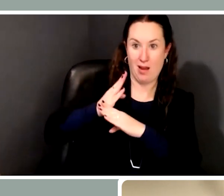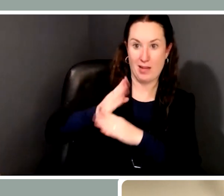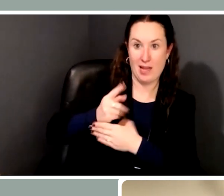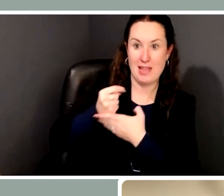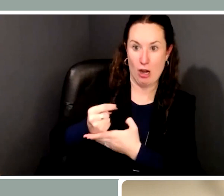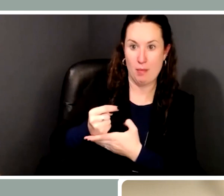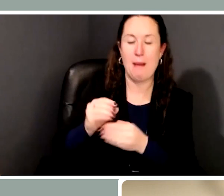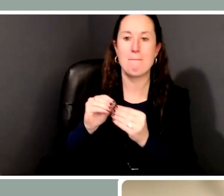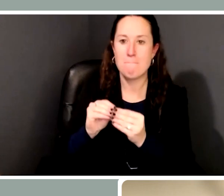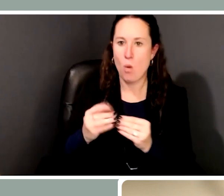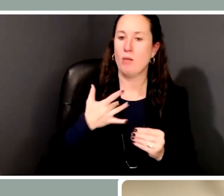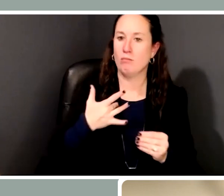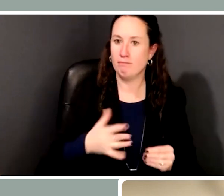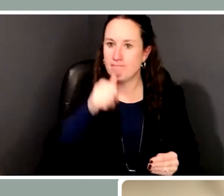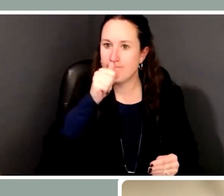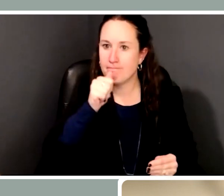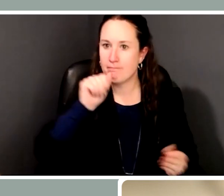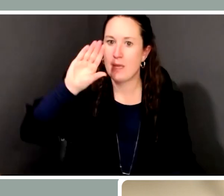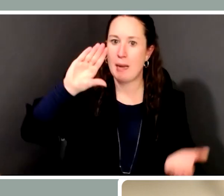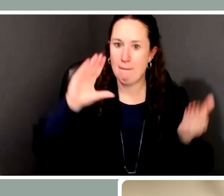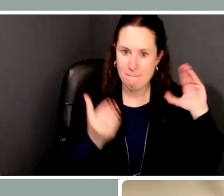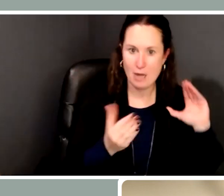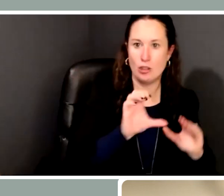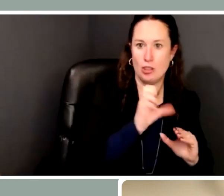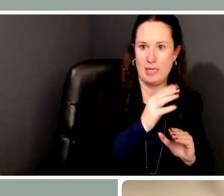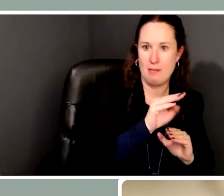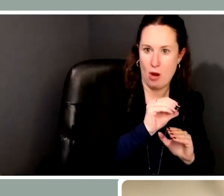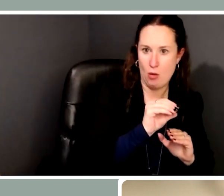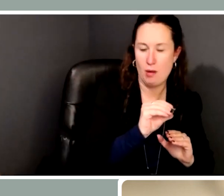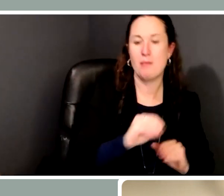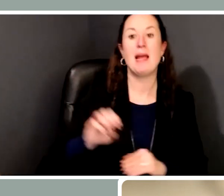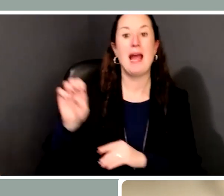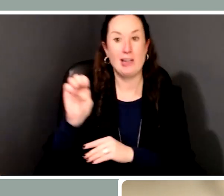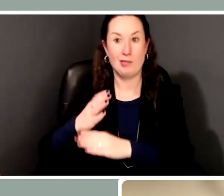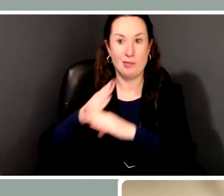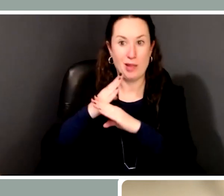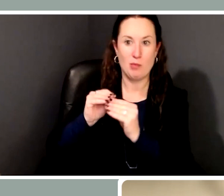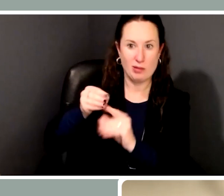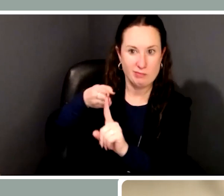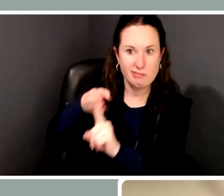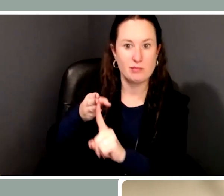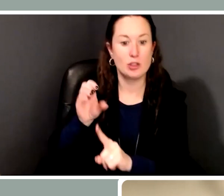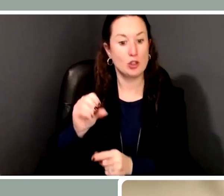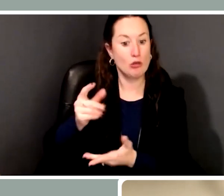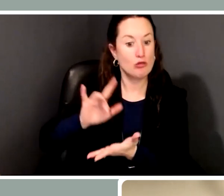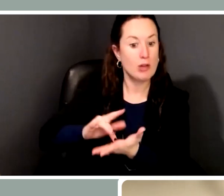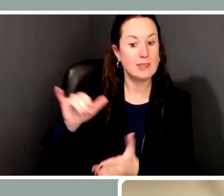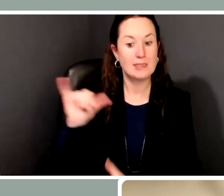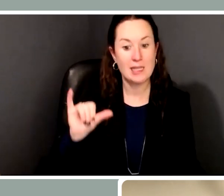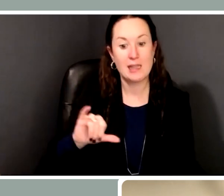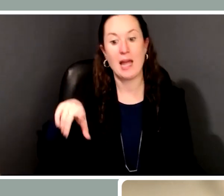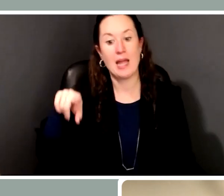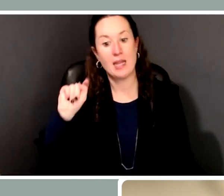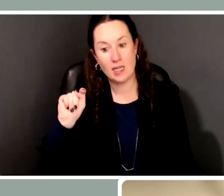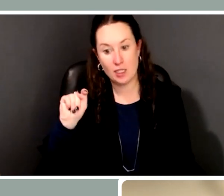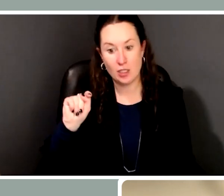chemotherapy. But if you think of it, estrogen blocking therapy is targeted therapy. So drugs like tamoxifen and aromatase inhibitors,